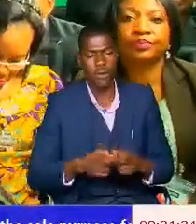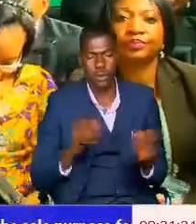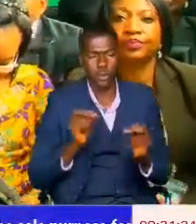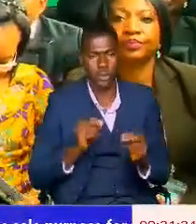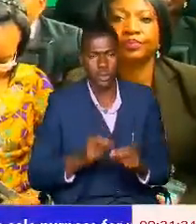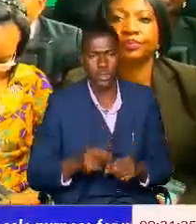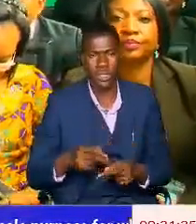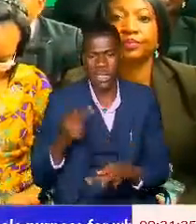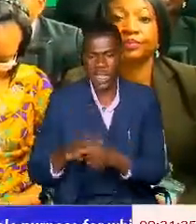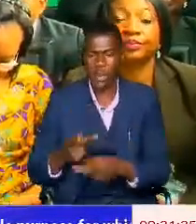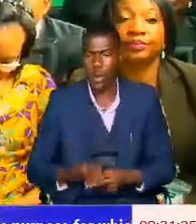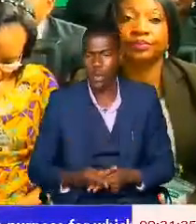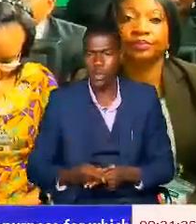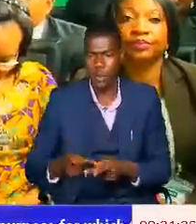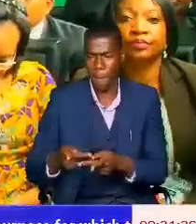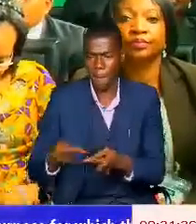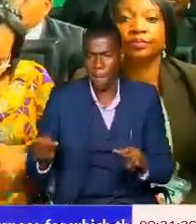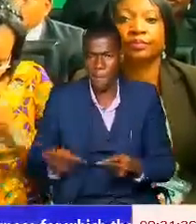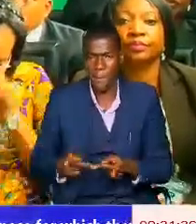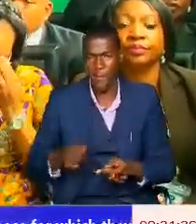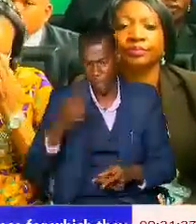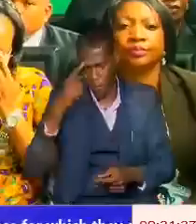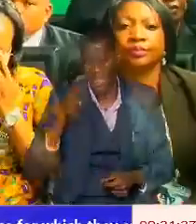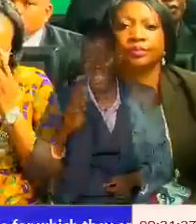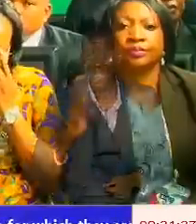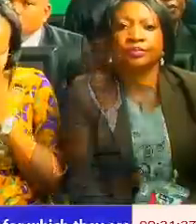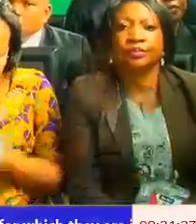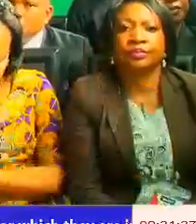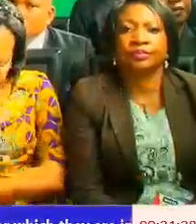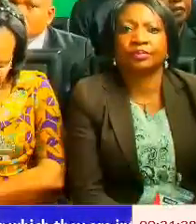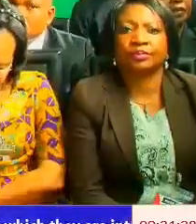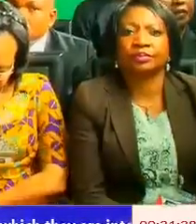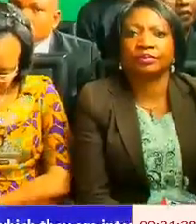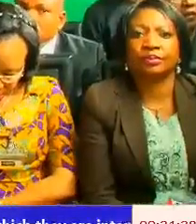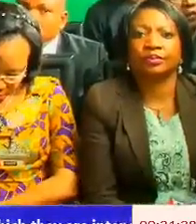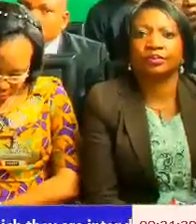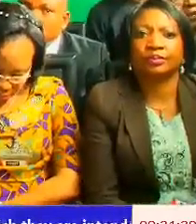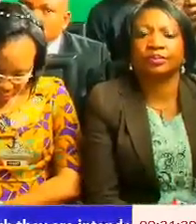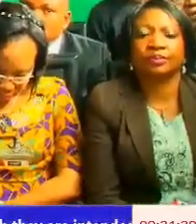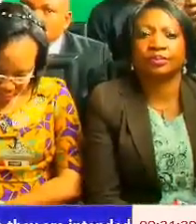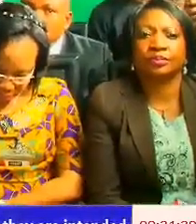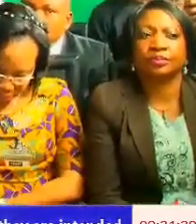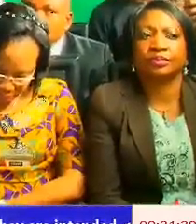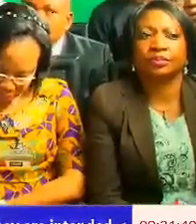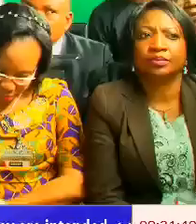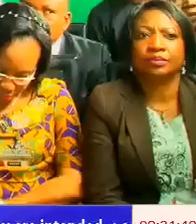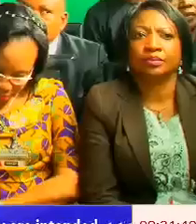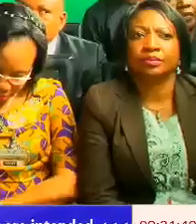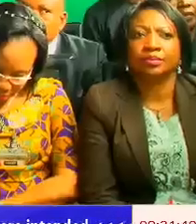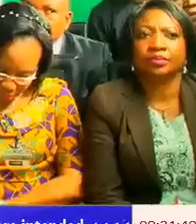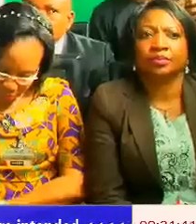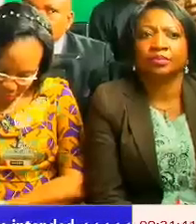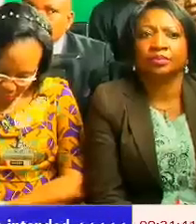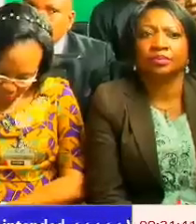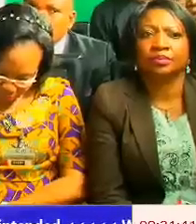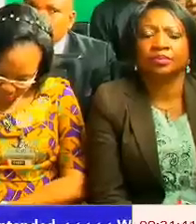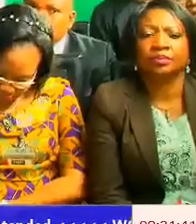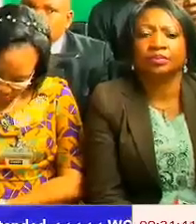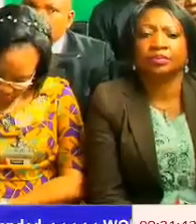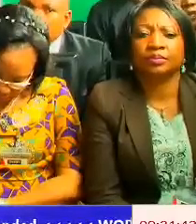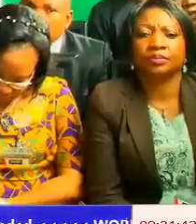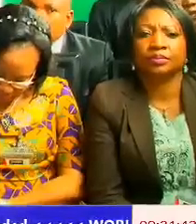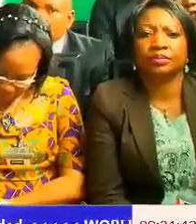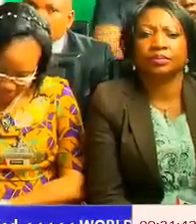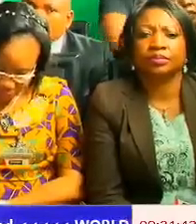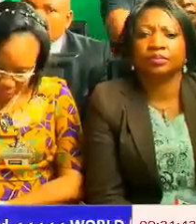for a good 3 days in uniform with my two stars. Then he put us in the cell. I